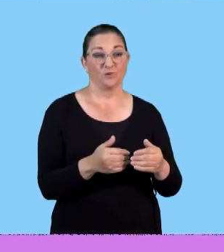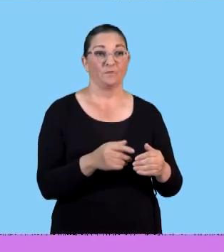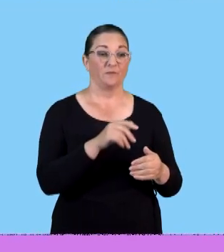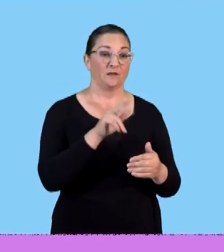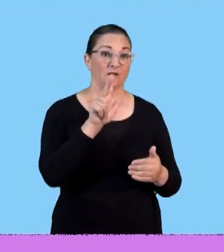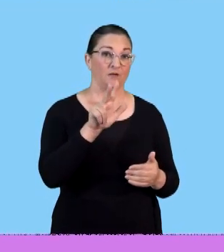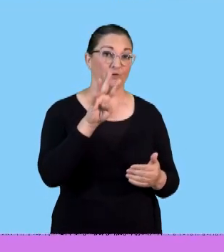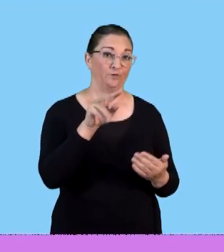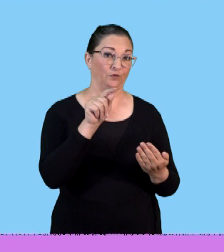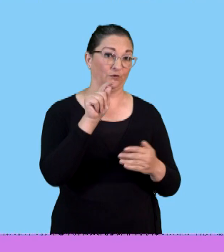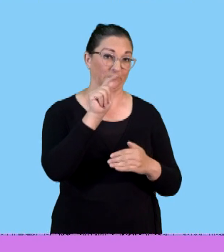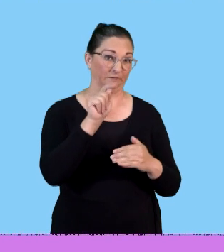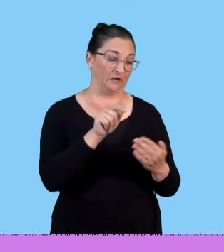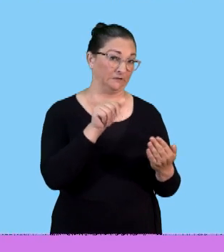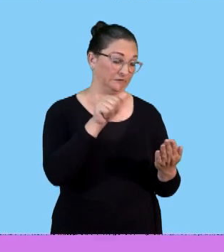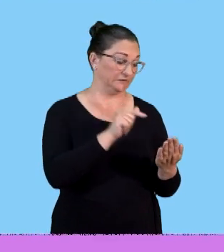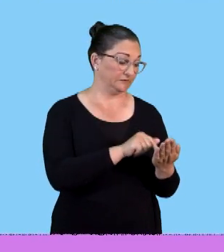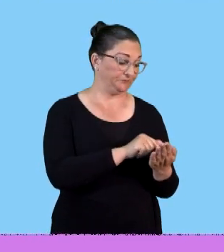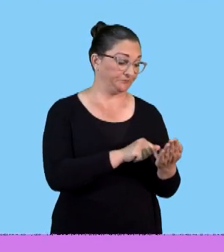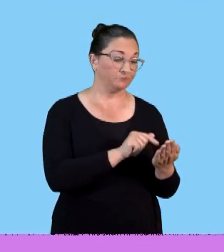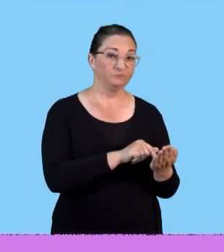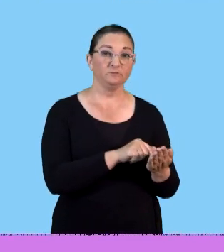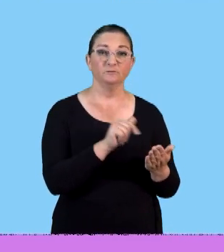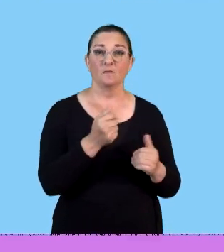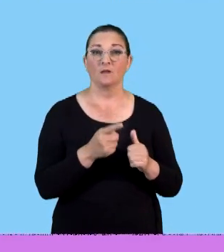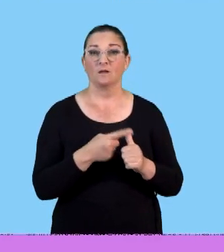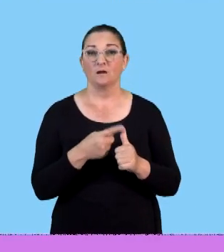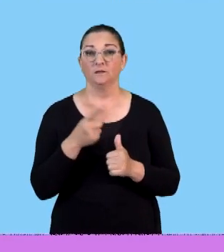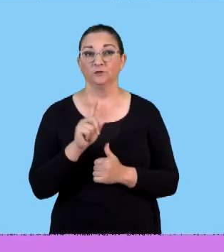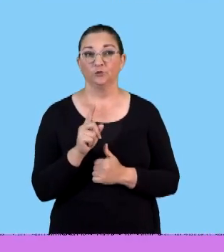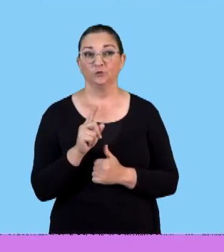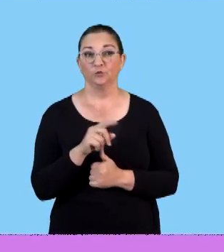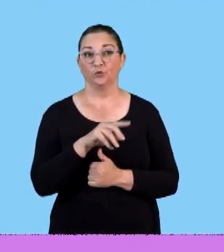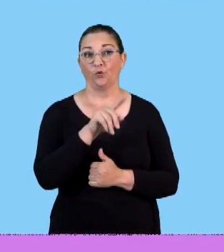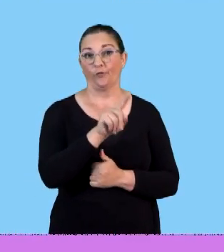get? 84 divided by 6. So therefore,